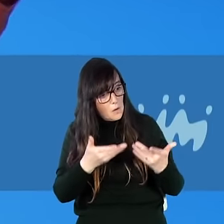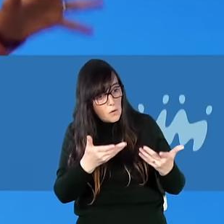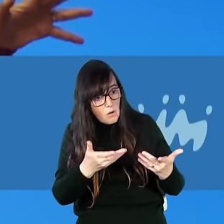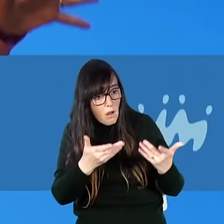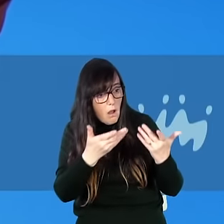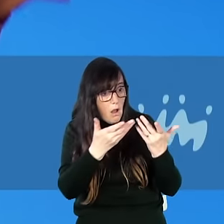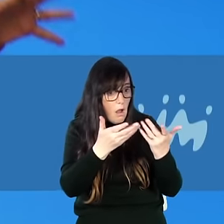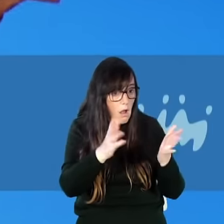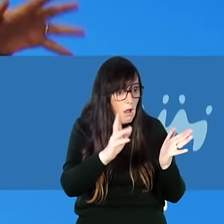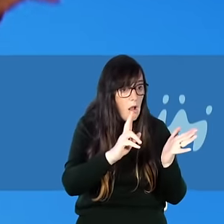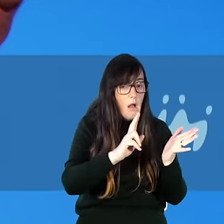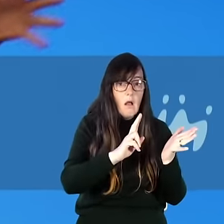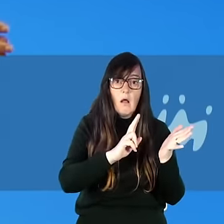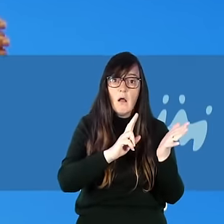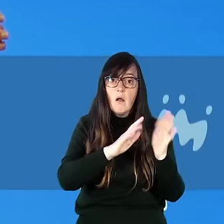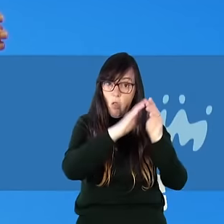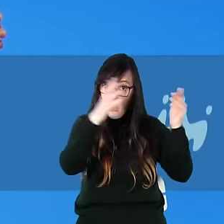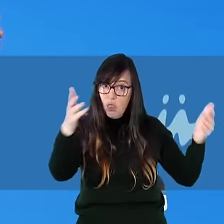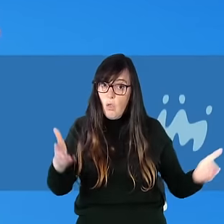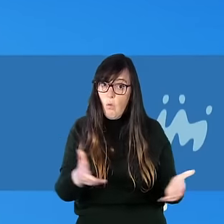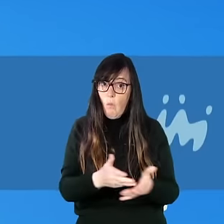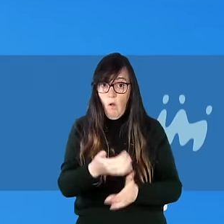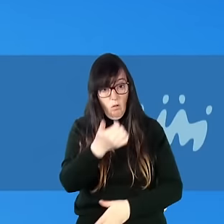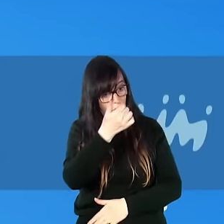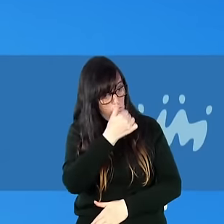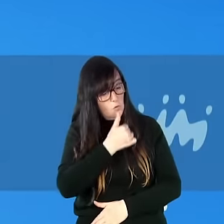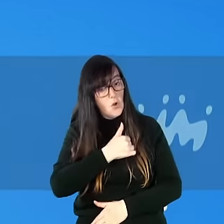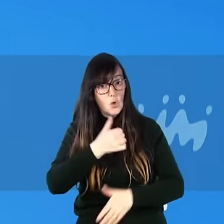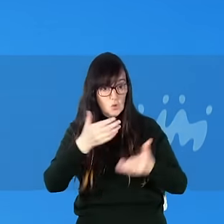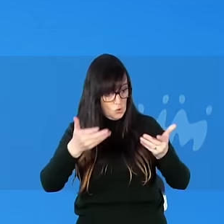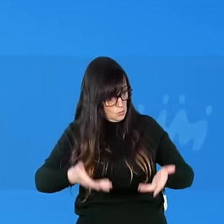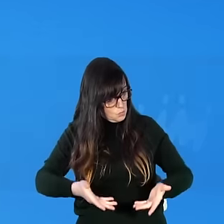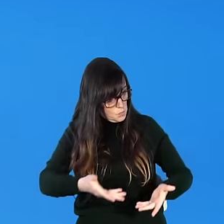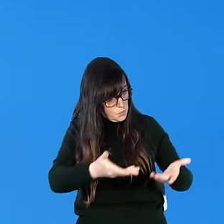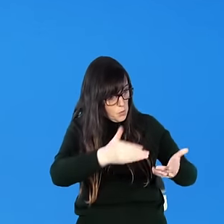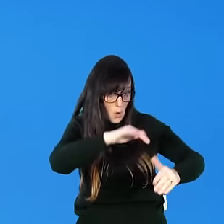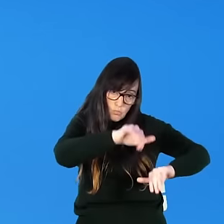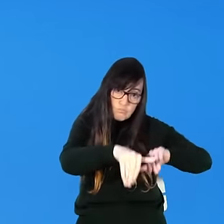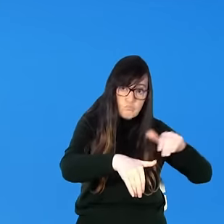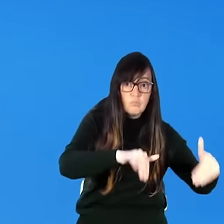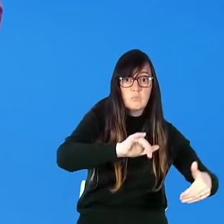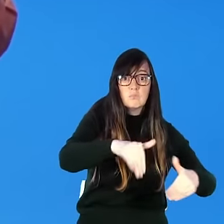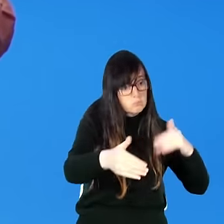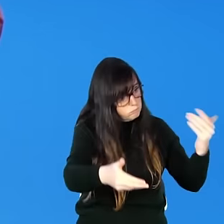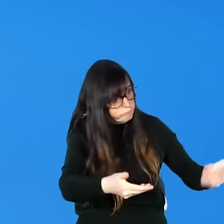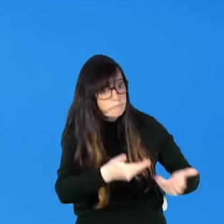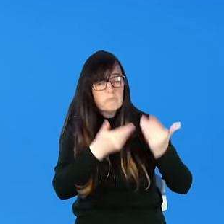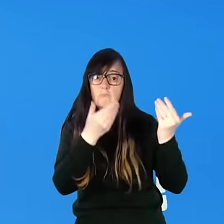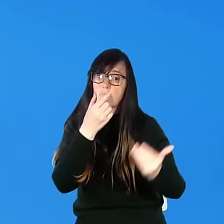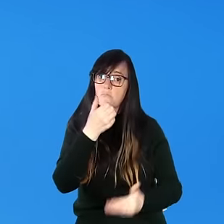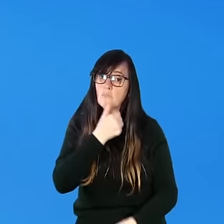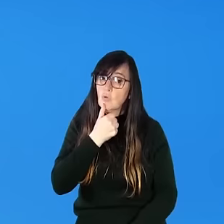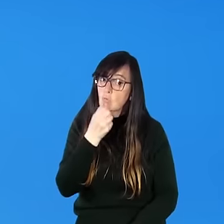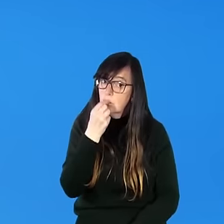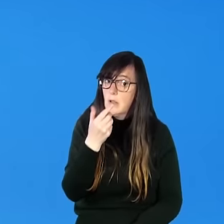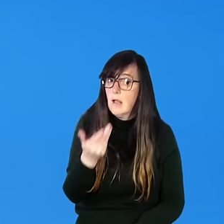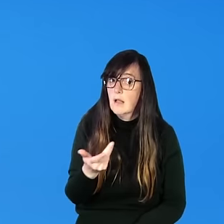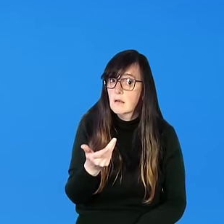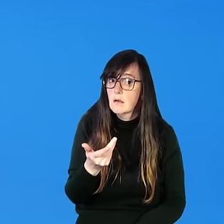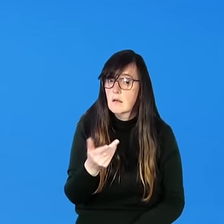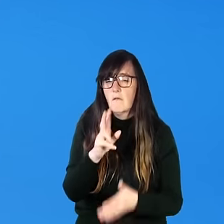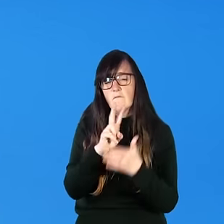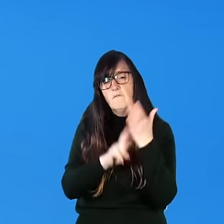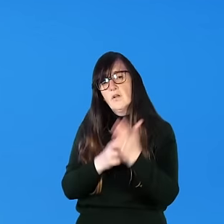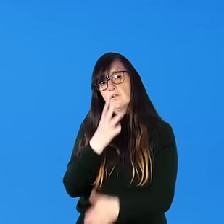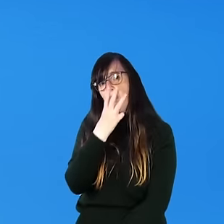the natural resources of the planet. And notice here, it's quite subtle in verses 29 and 30. In verse